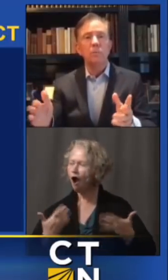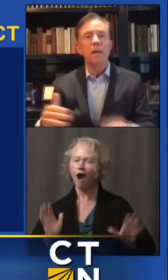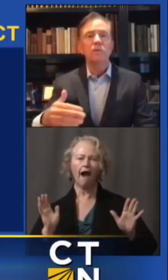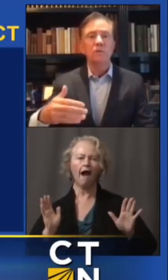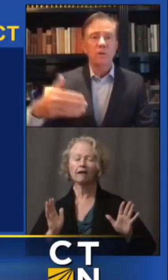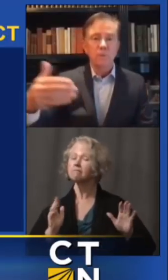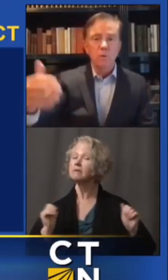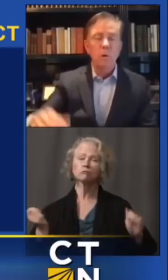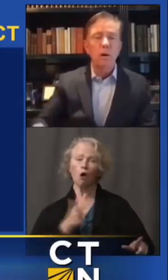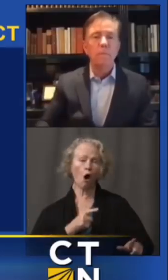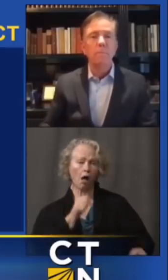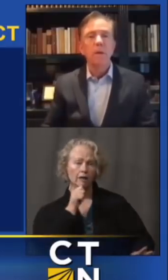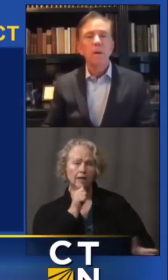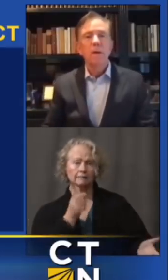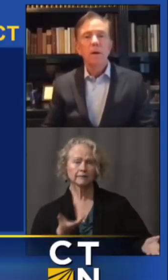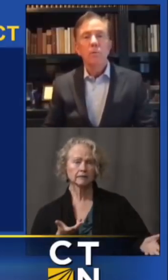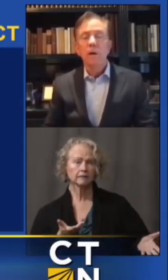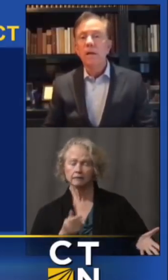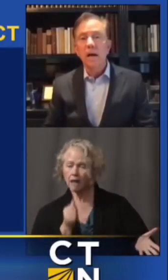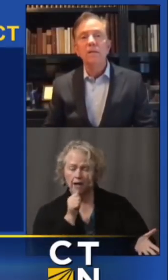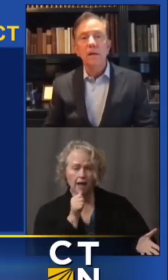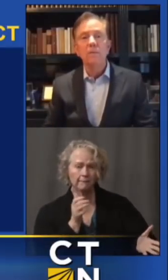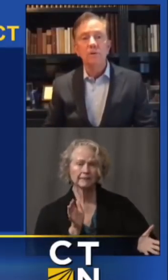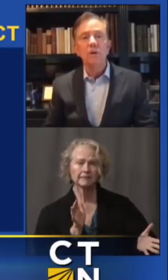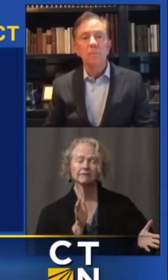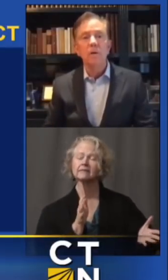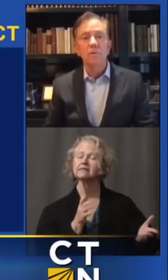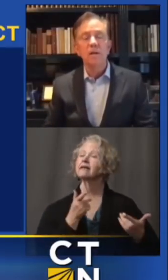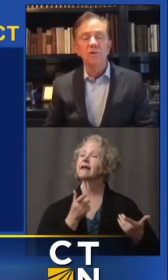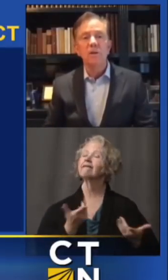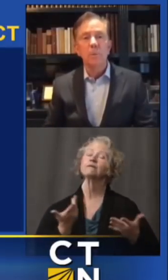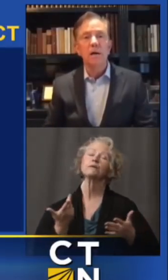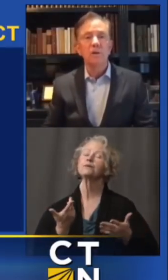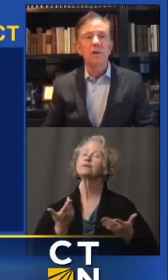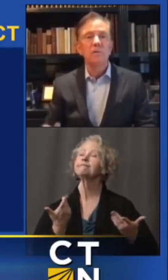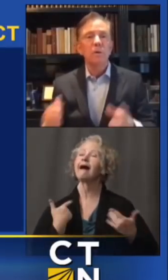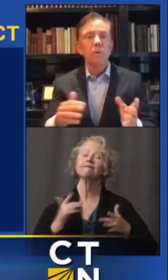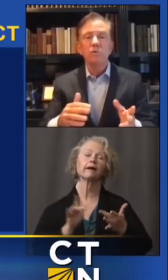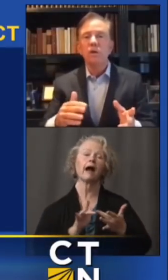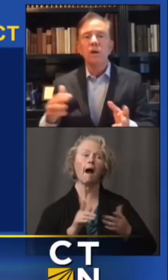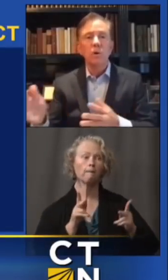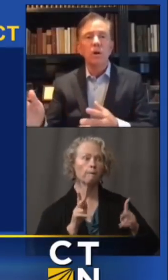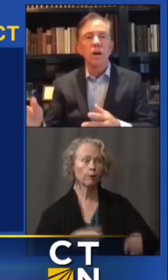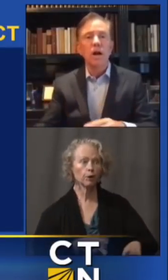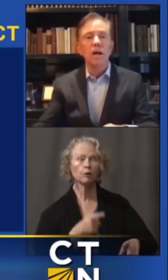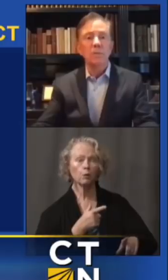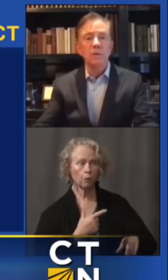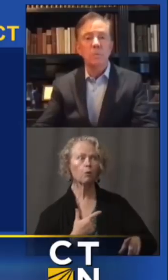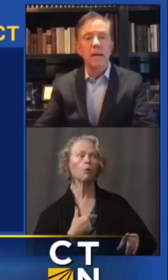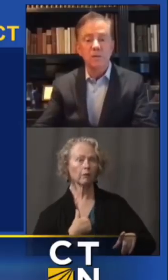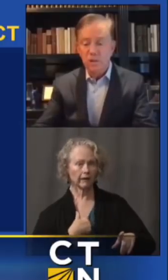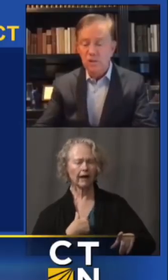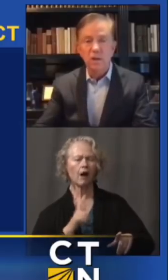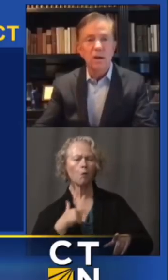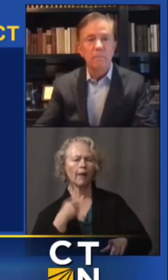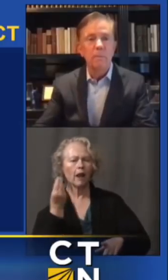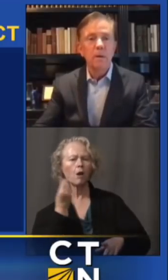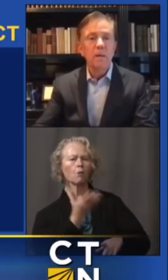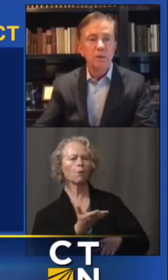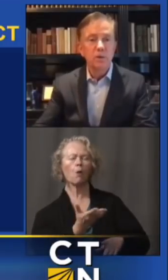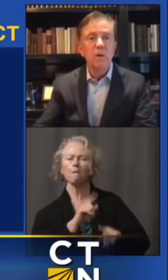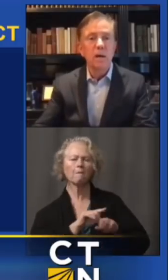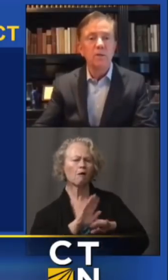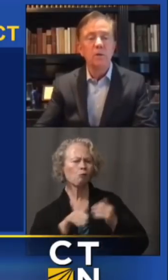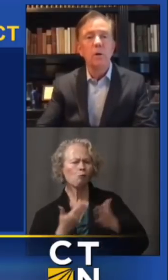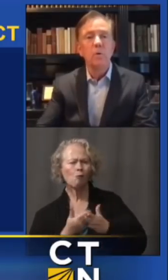anonymous basis. If you were in contact with somebody who tested positive, we'll tell you on an anonymous basis